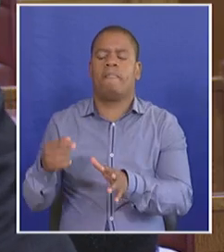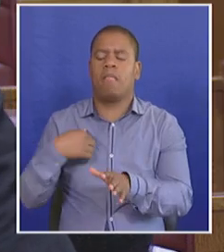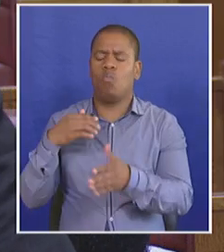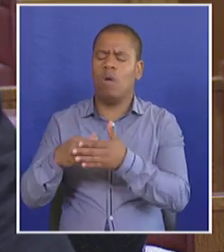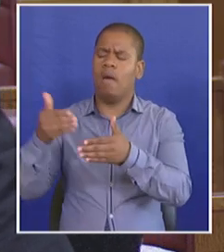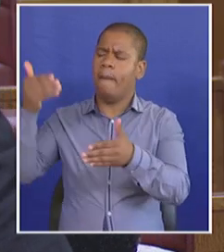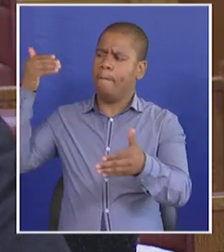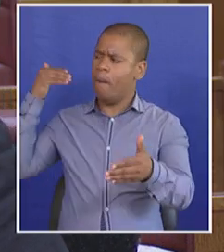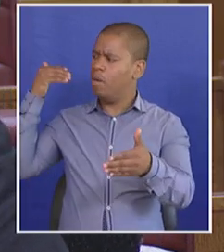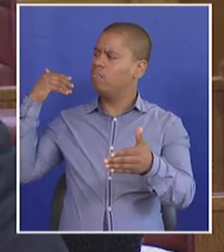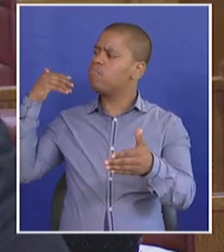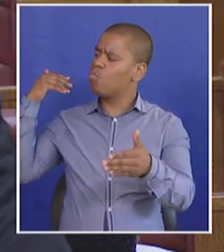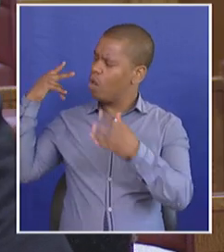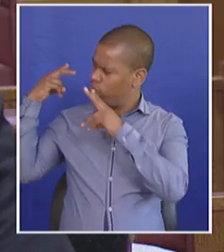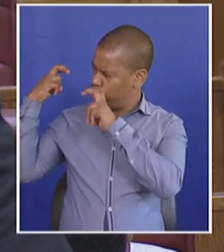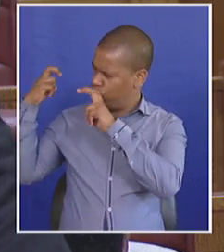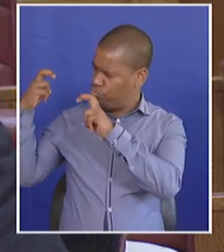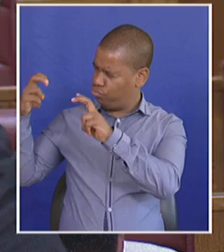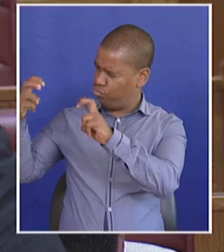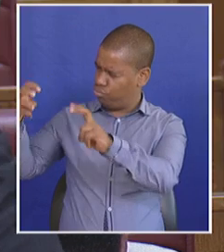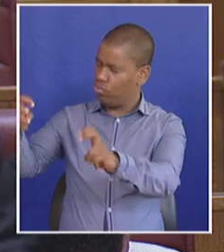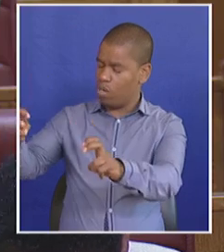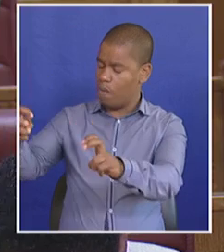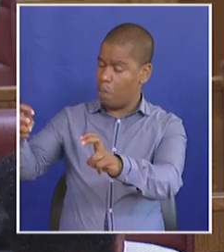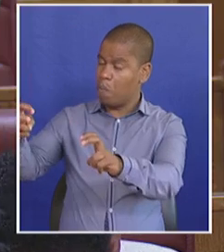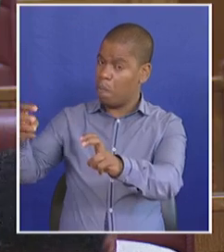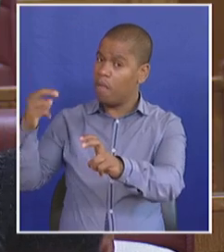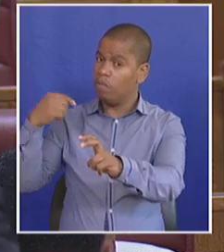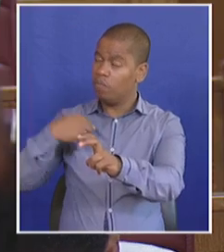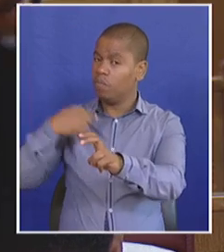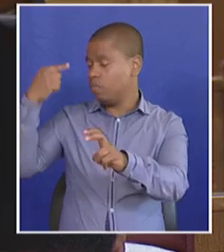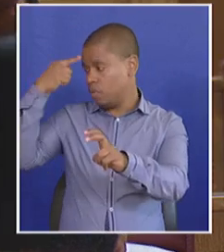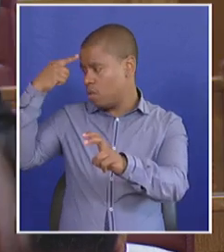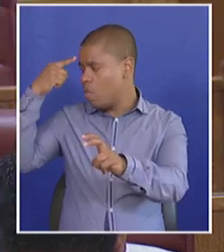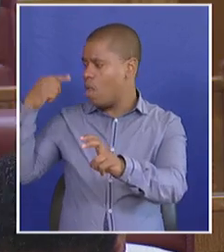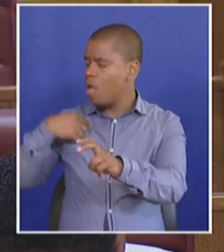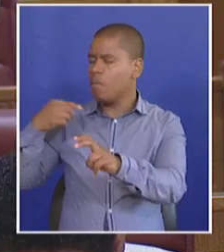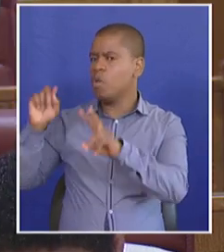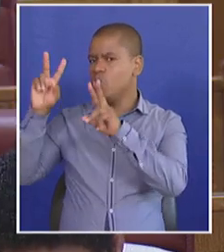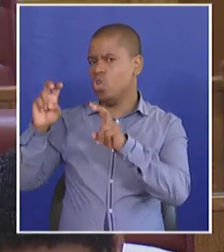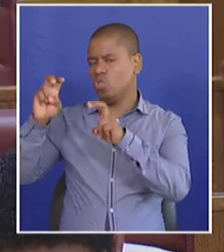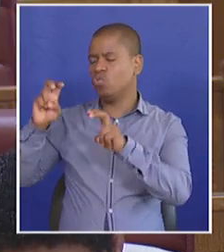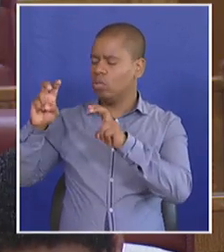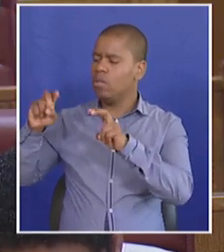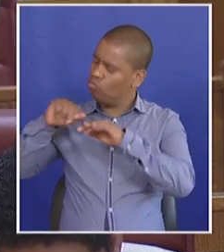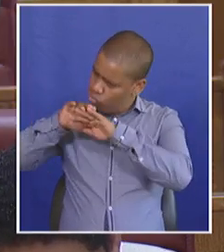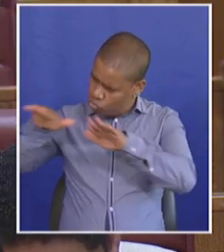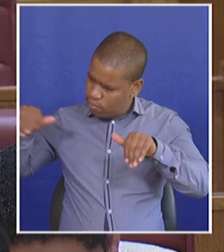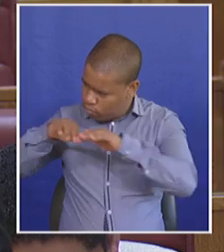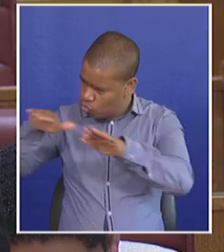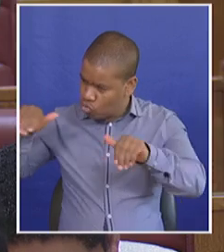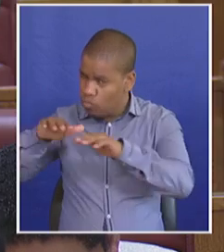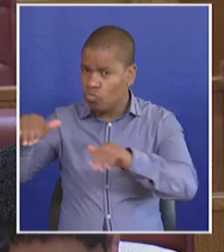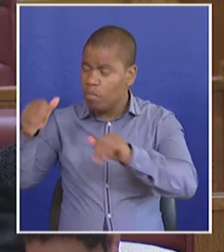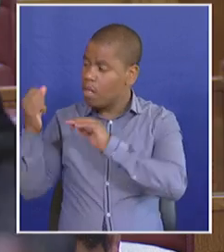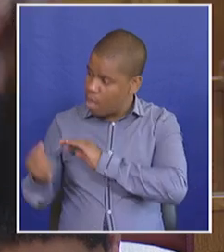back. When did the issue, for instance, of a fire pool or swimming pool arise? It did not arise